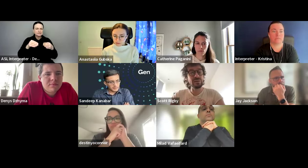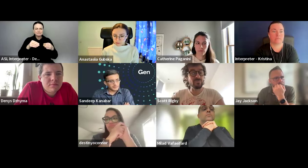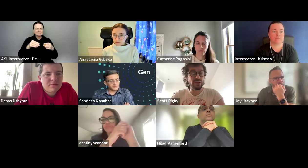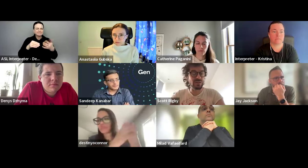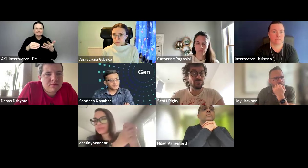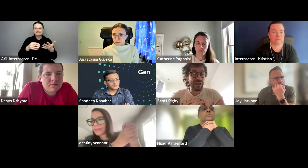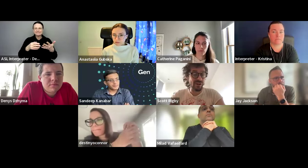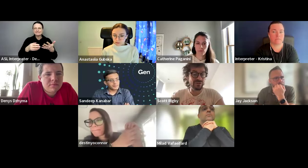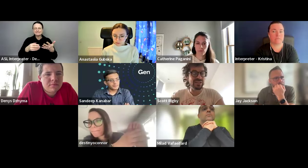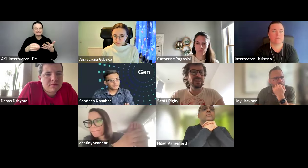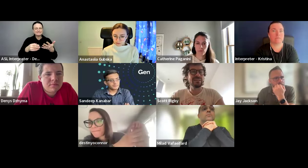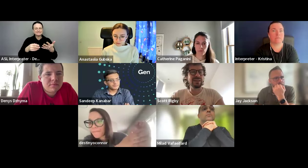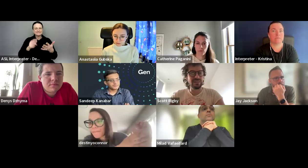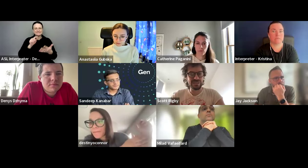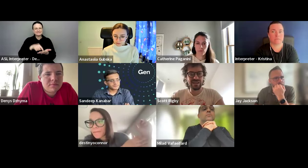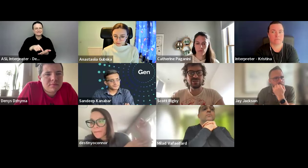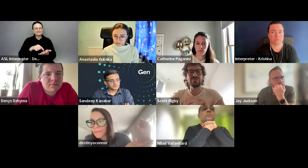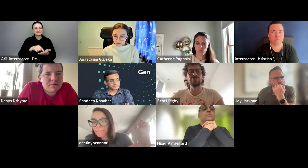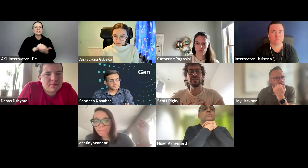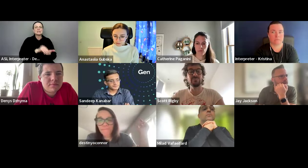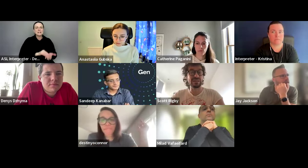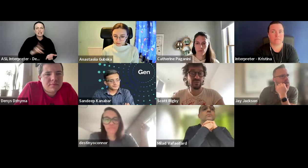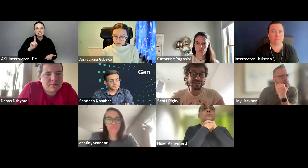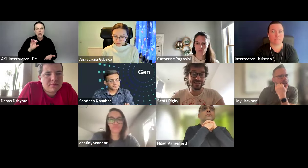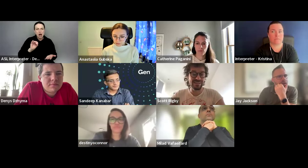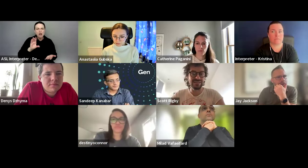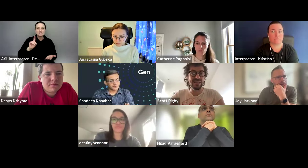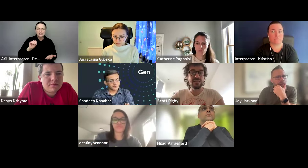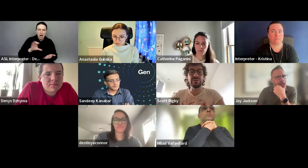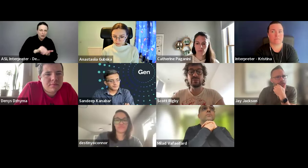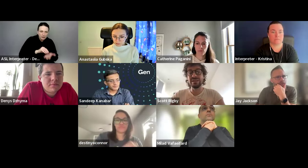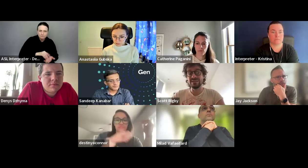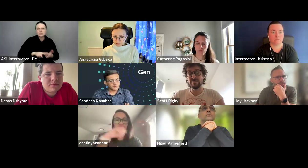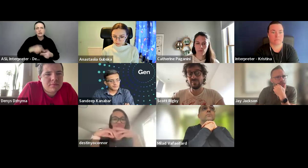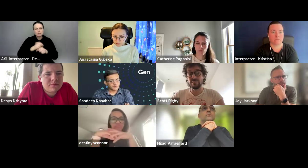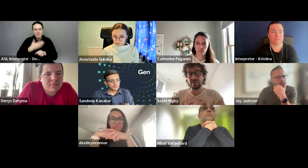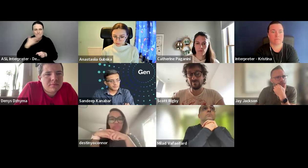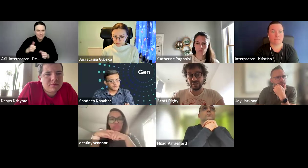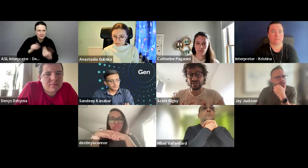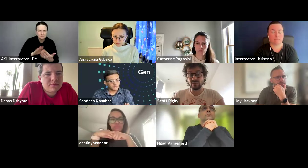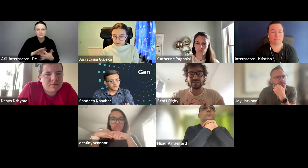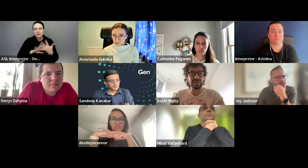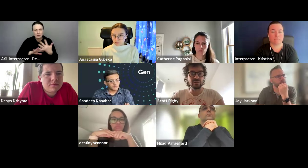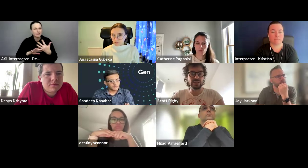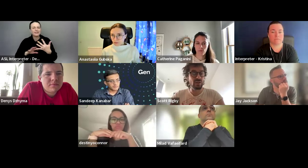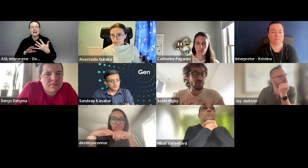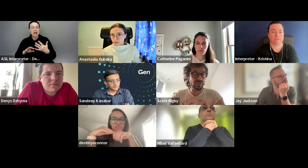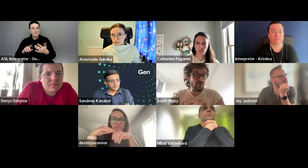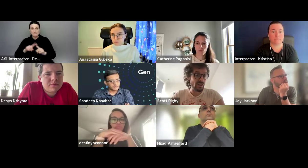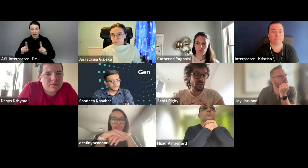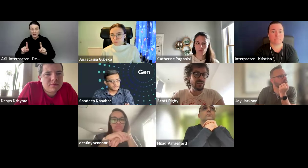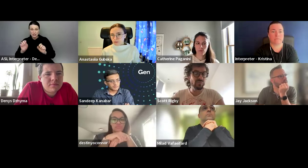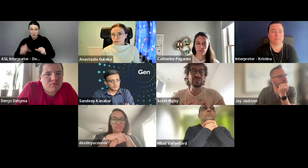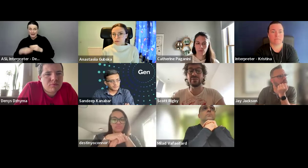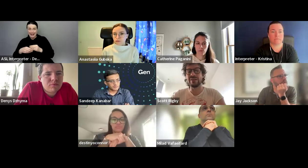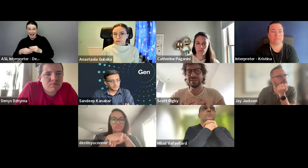it's primarily a project around documentation, creating best practices, but there is a place for potentially code as